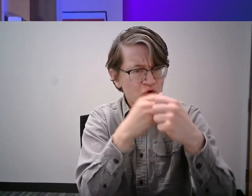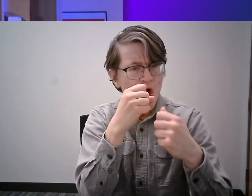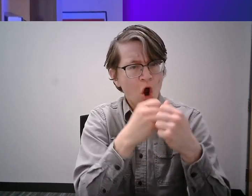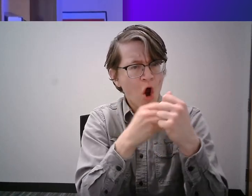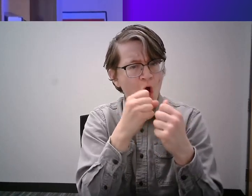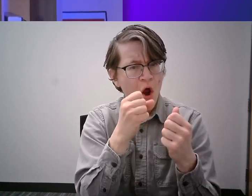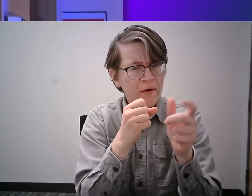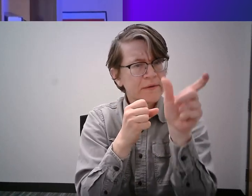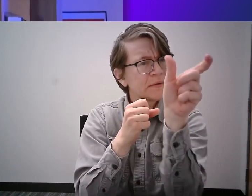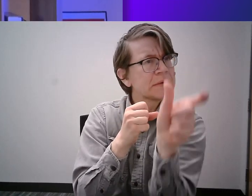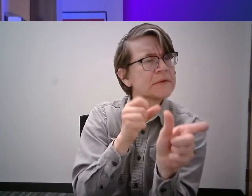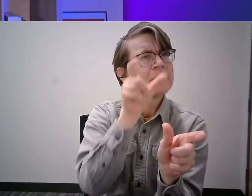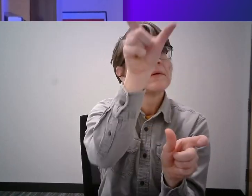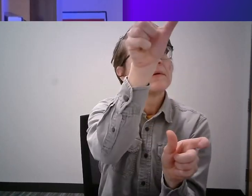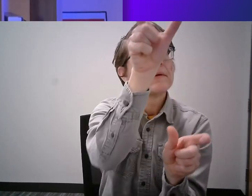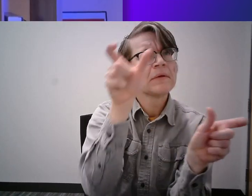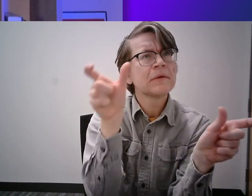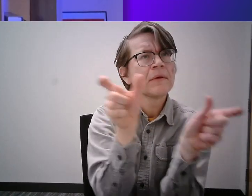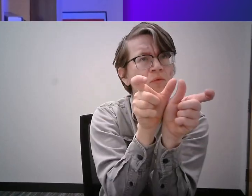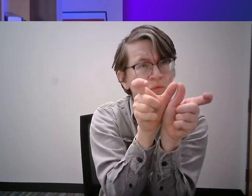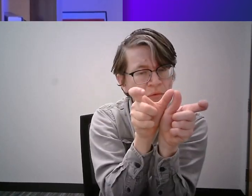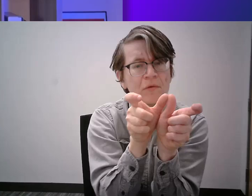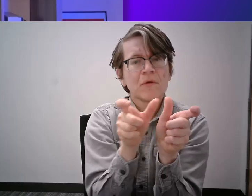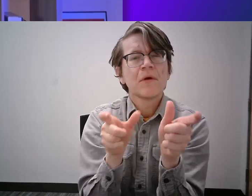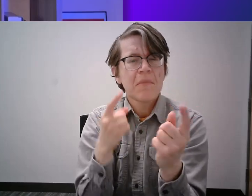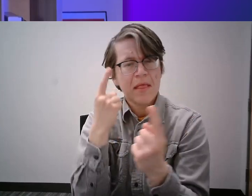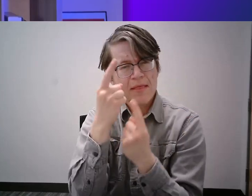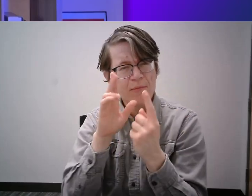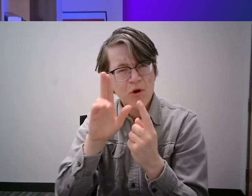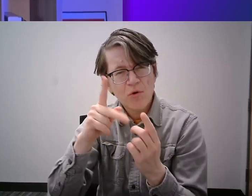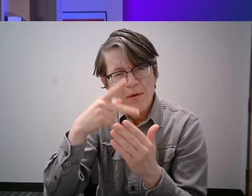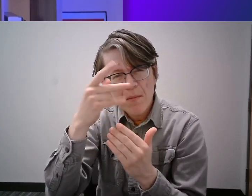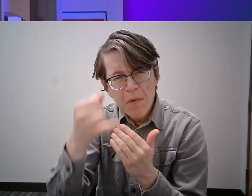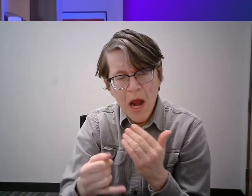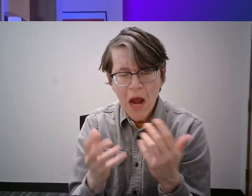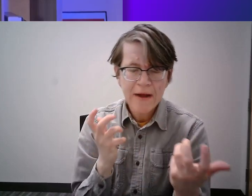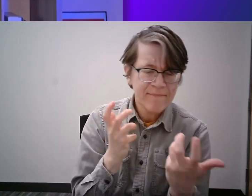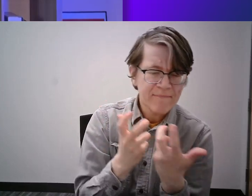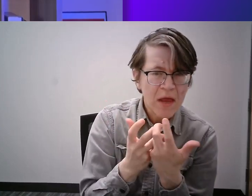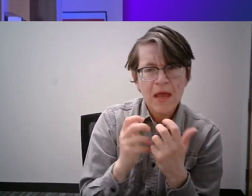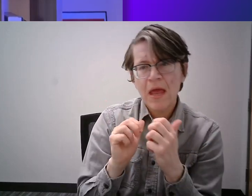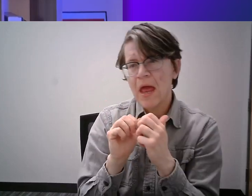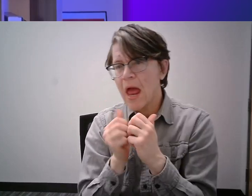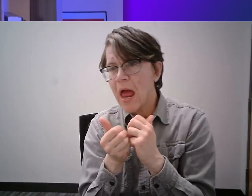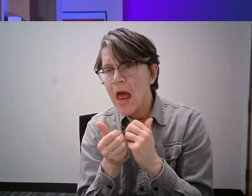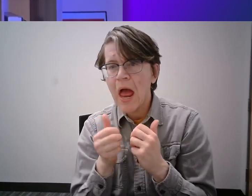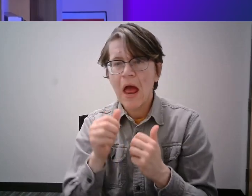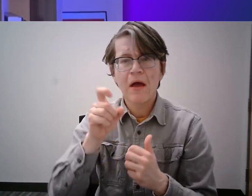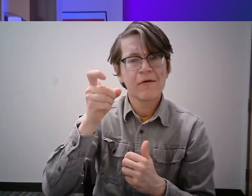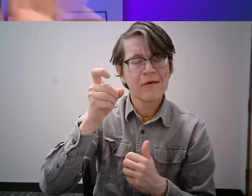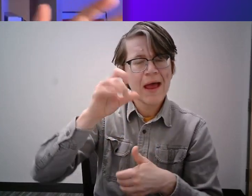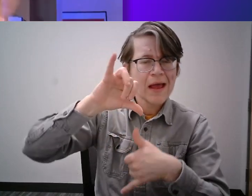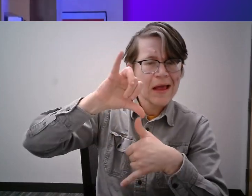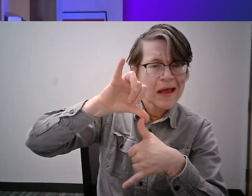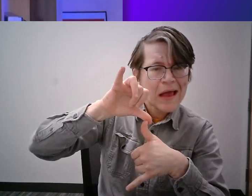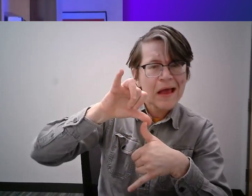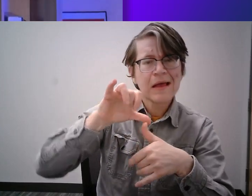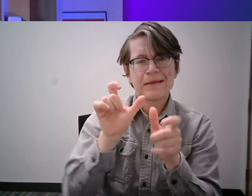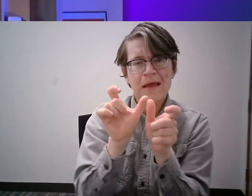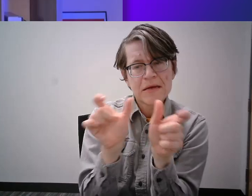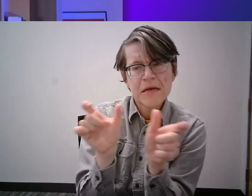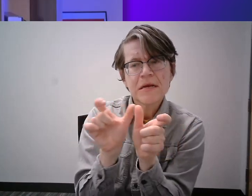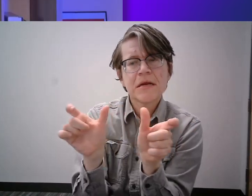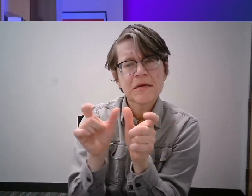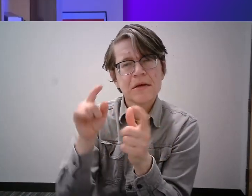will always have to consider, does it fit your project? How are the proportions? How is the X side? How close will you combine it? So on and so